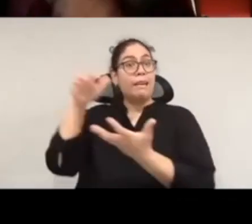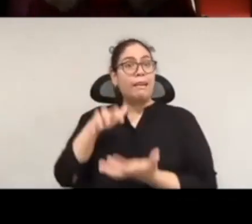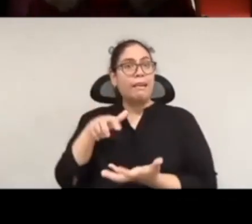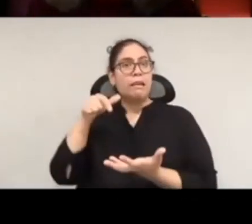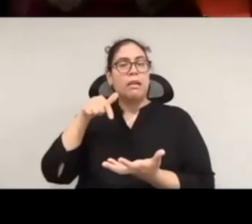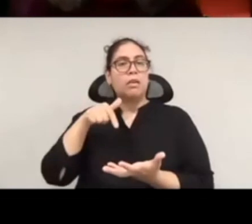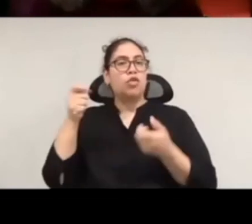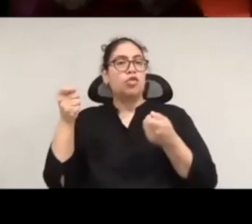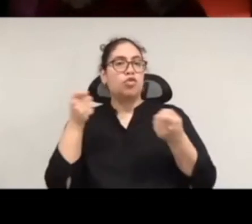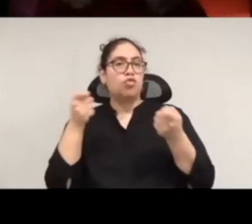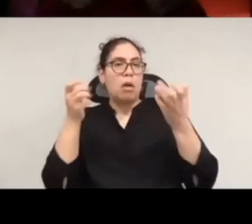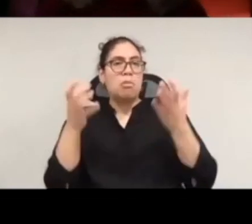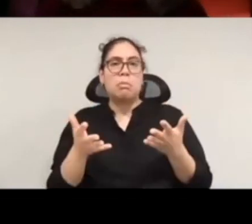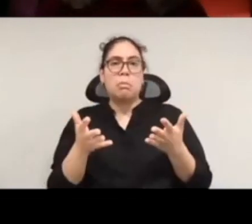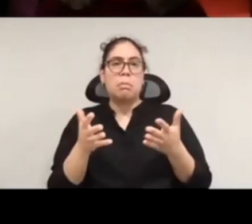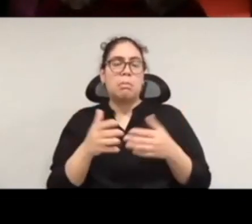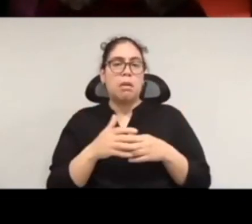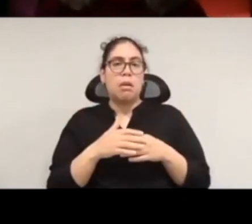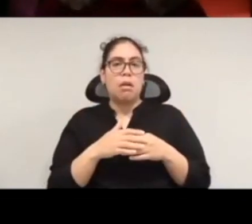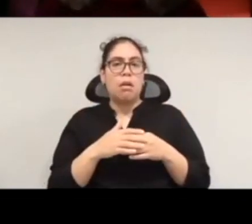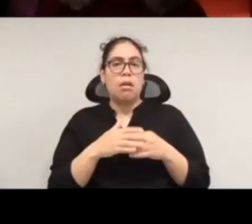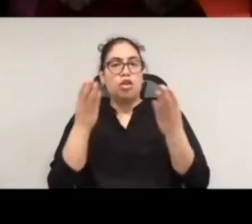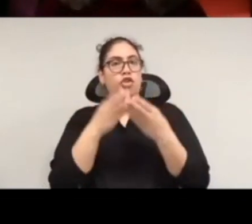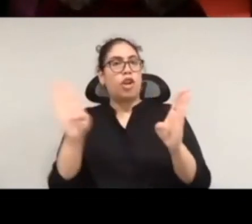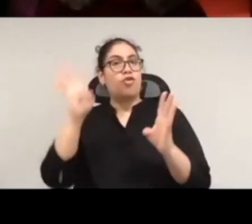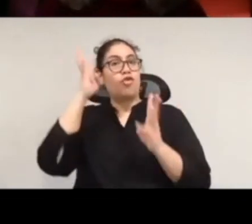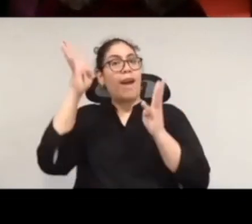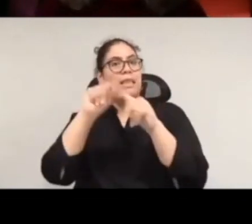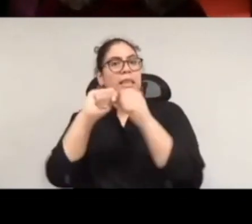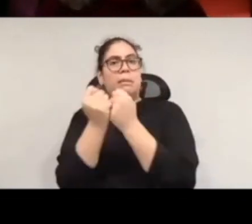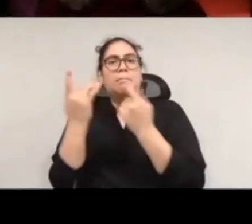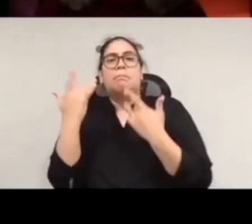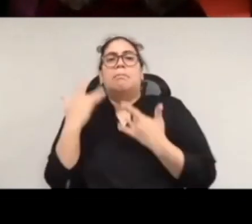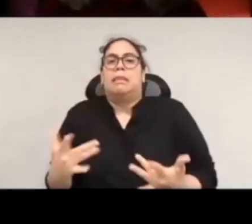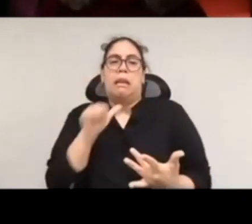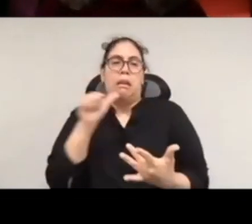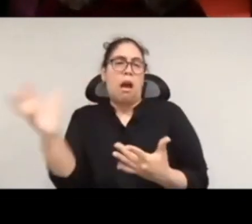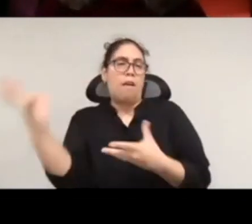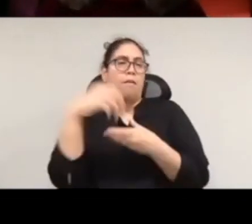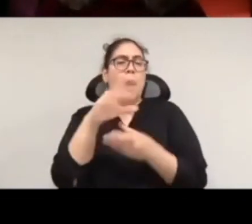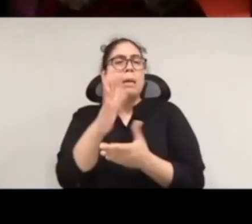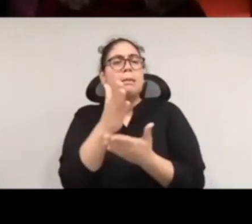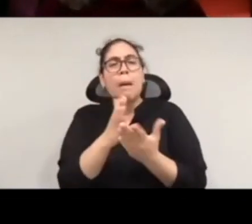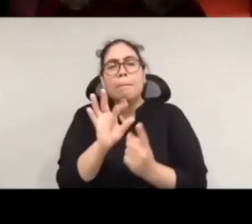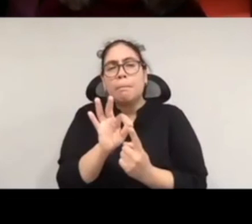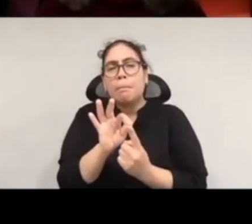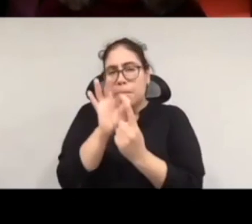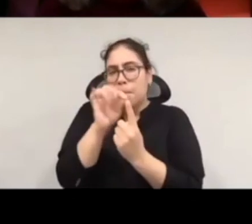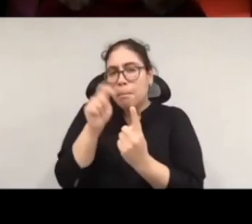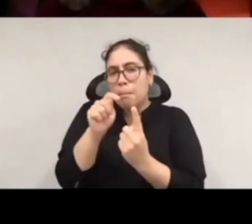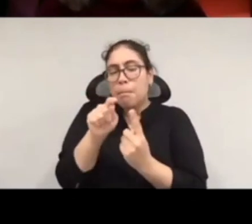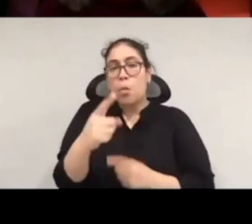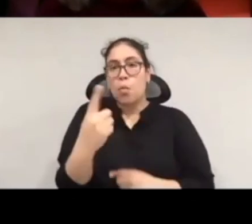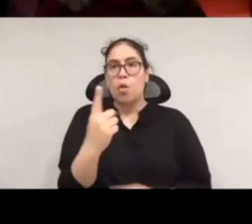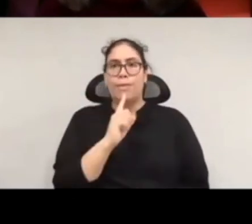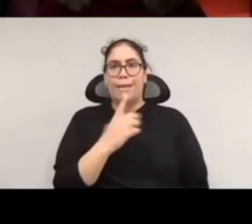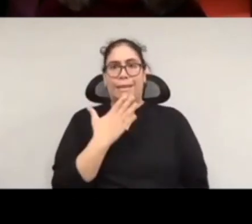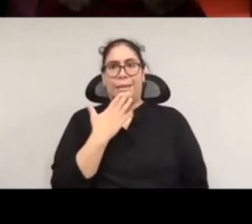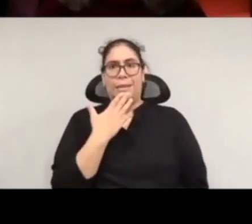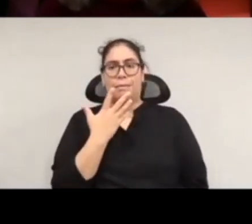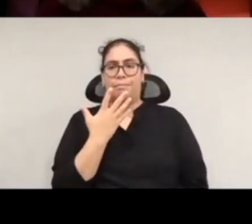director and general creative team aren't usually involved. There are exceptions. There was one really